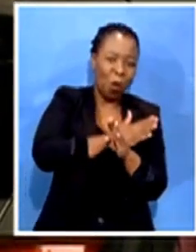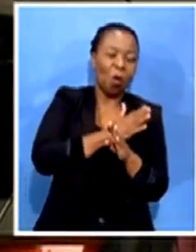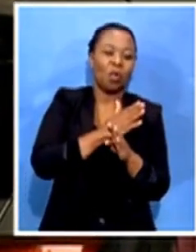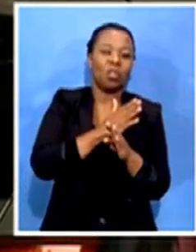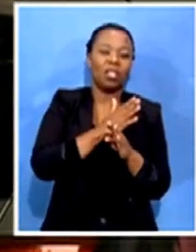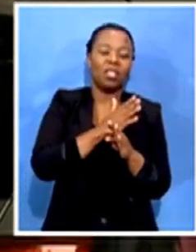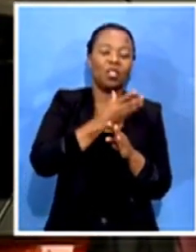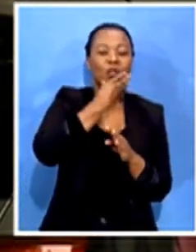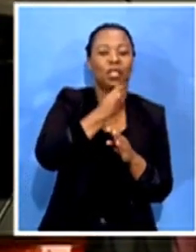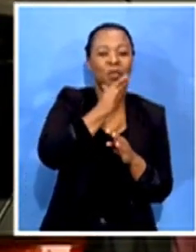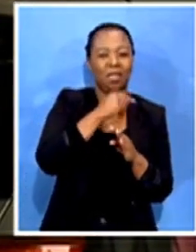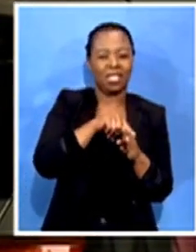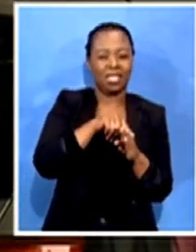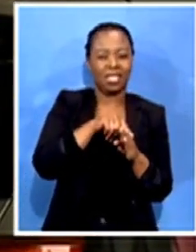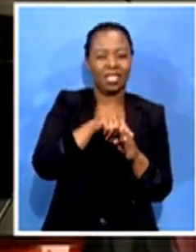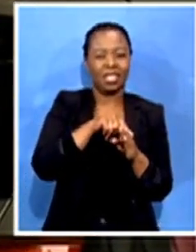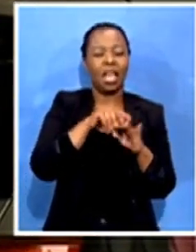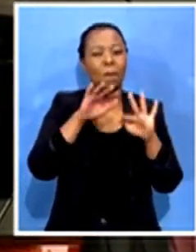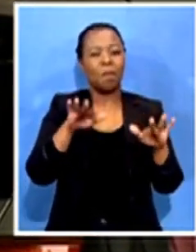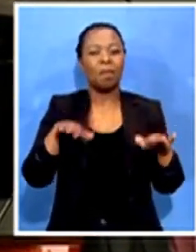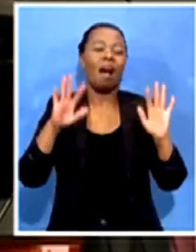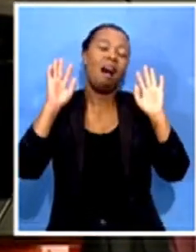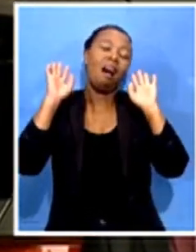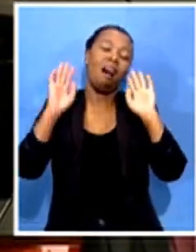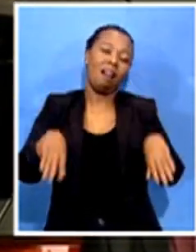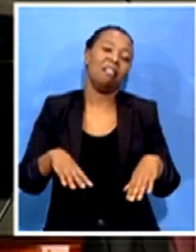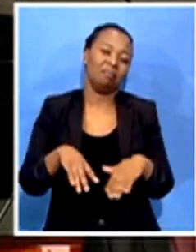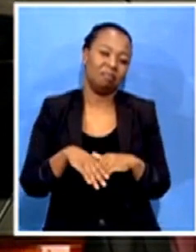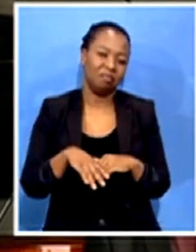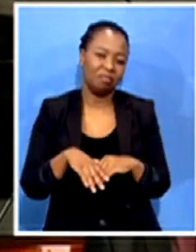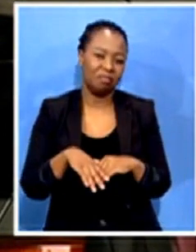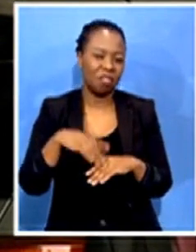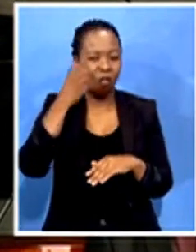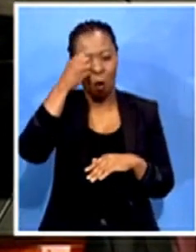off the guard. I want to appeal to the people of our province,